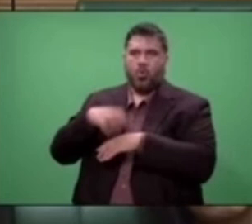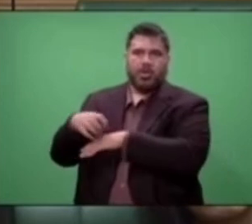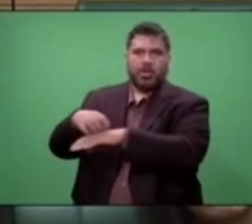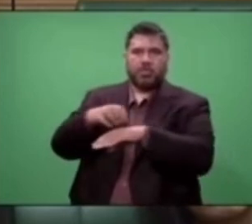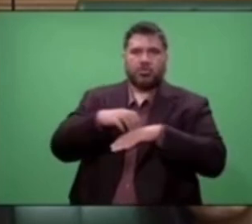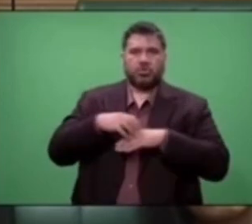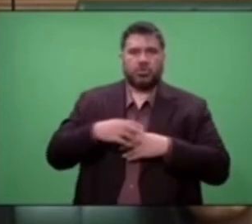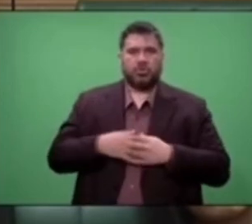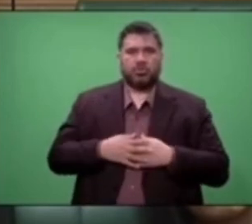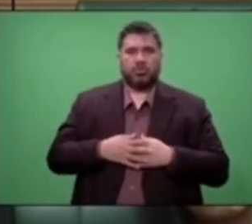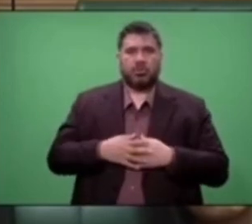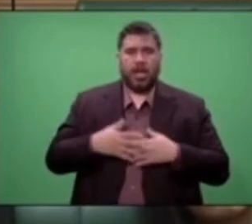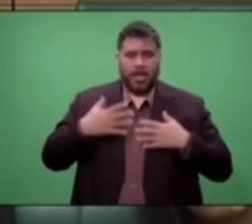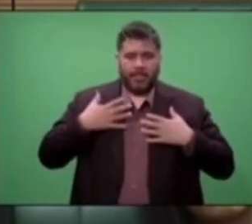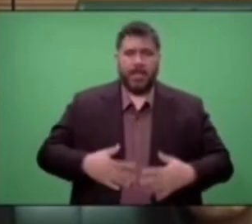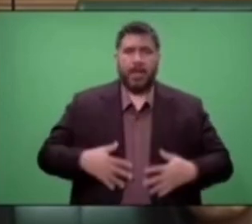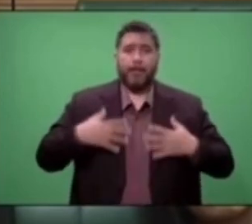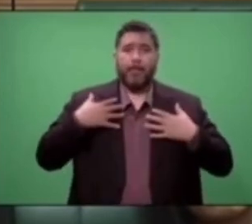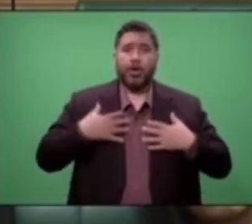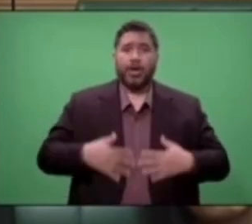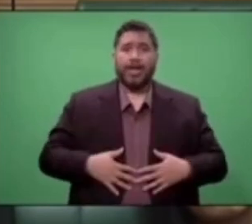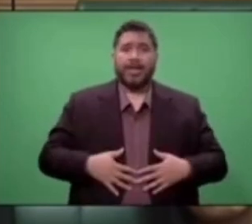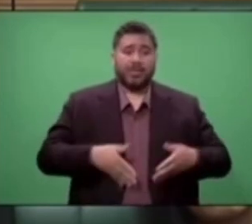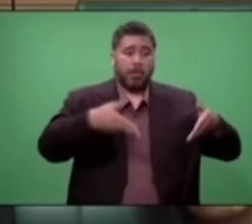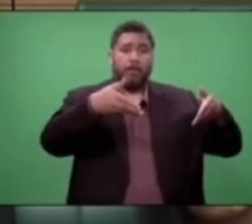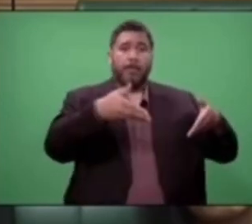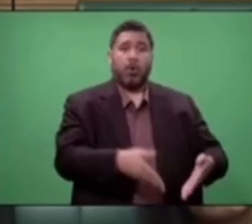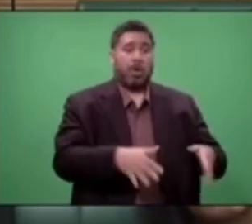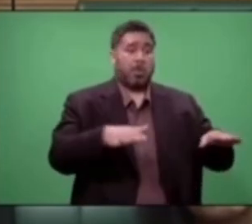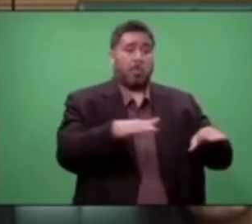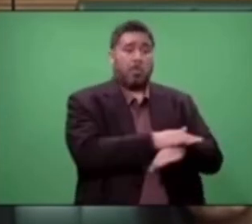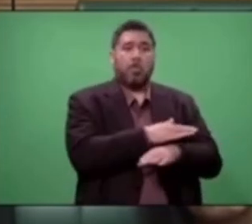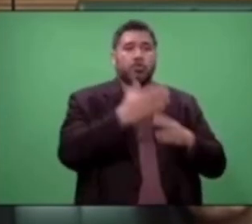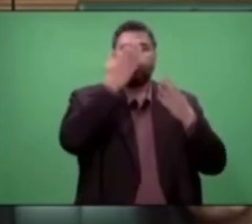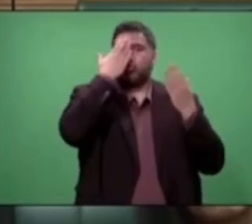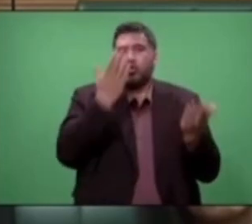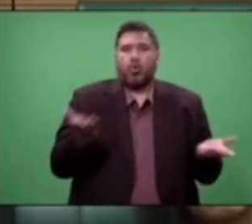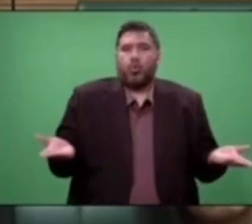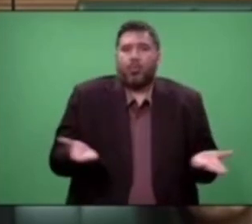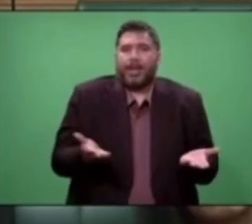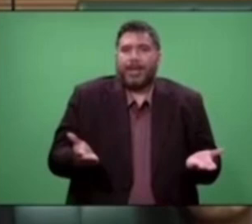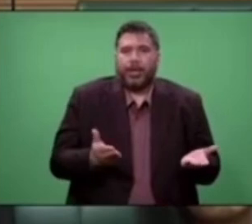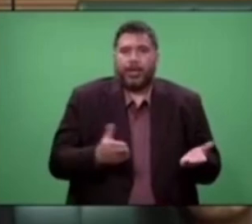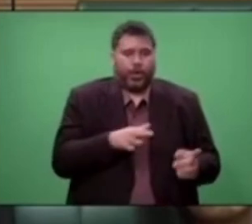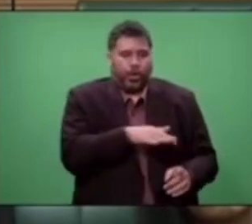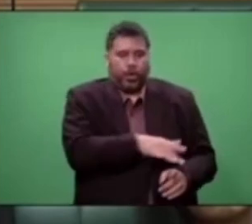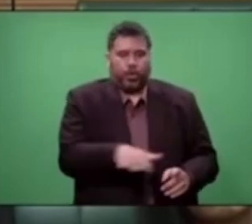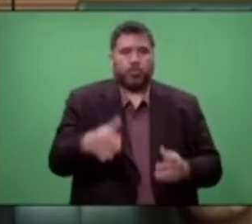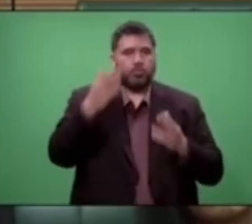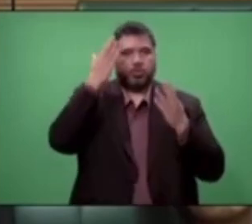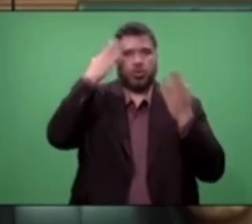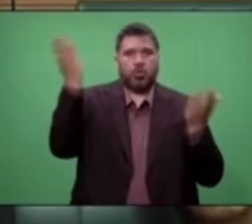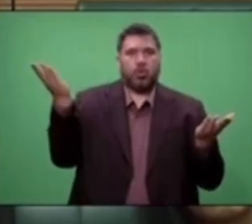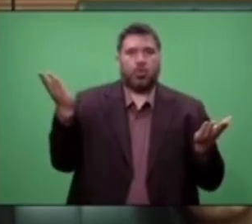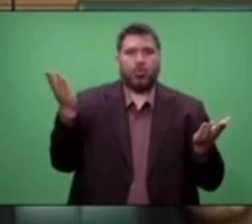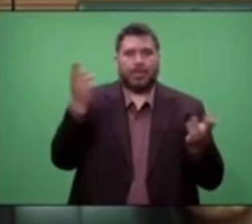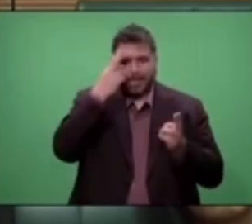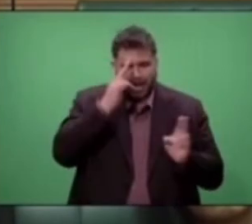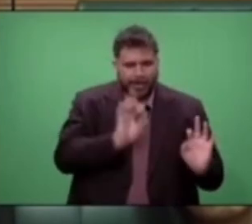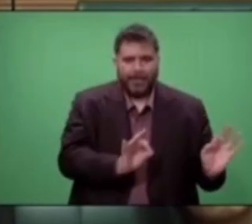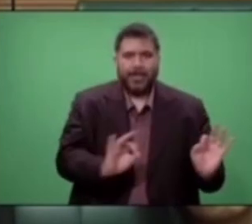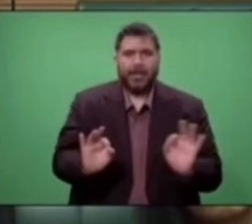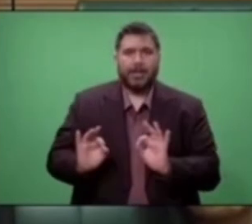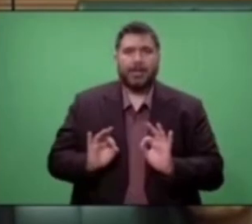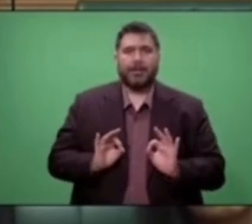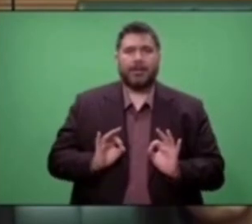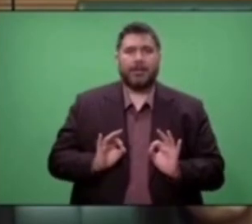underneath unmarked graves. This world may have forgotten you, but your tupuna